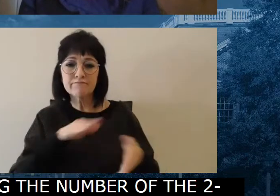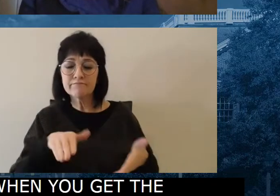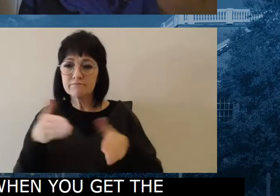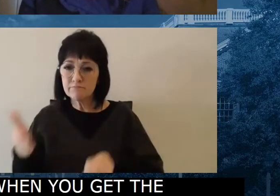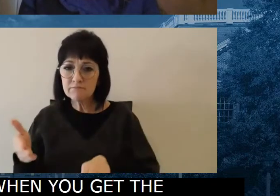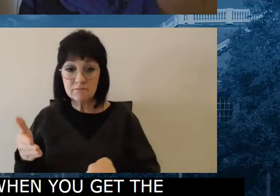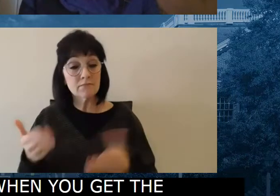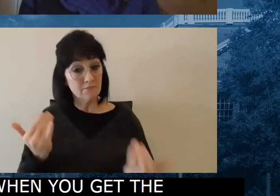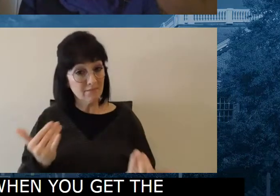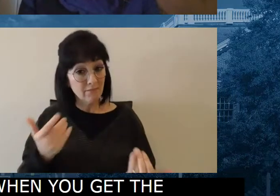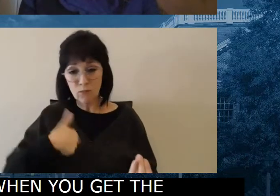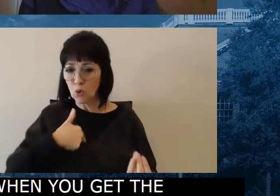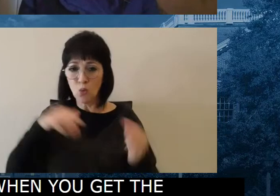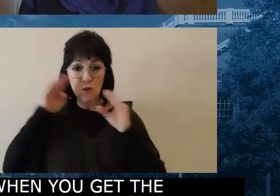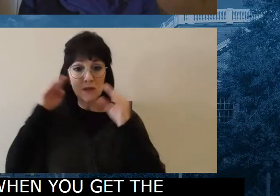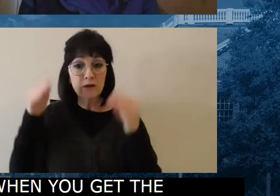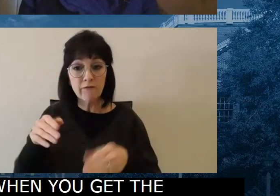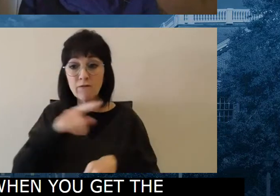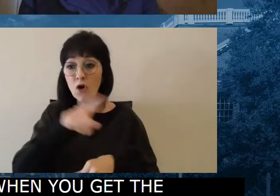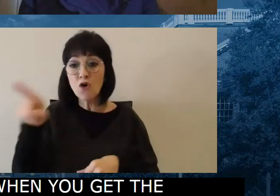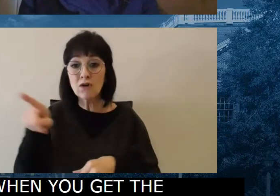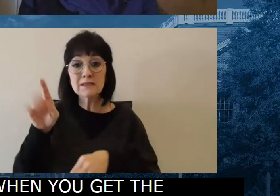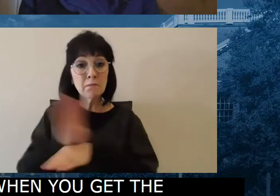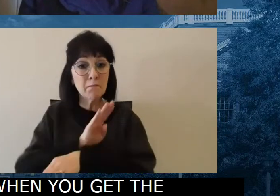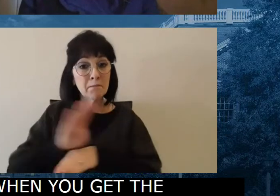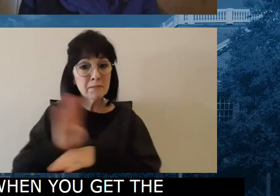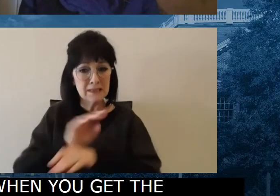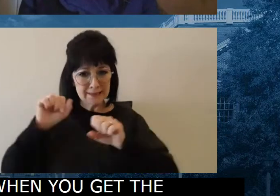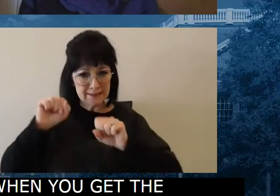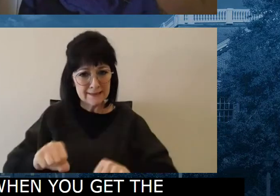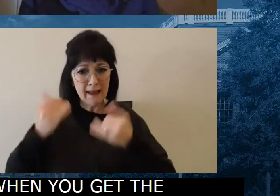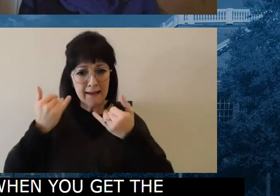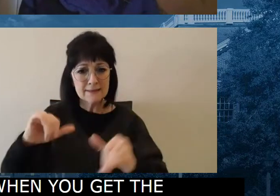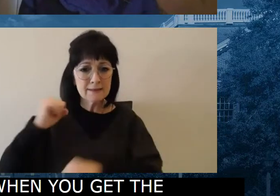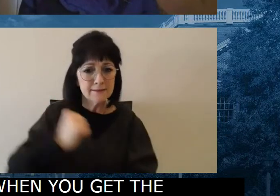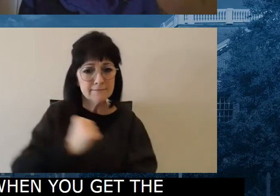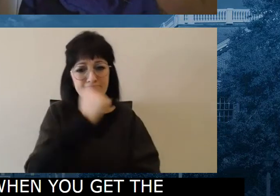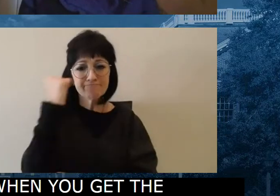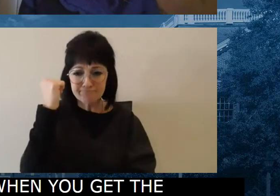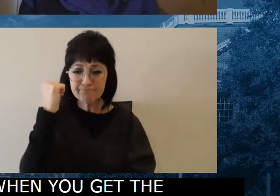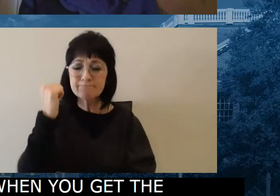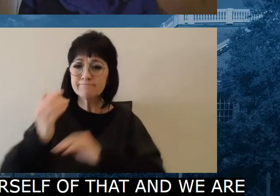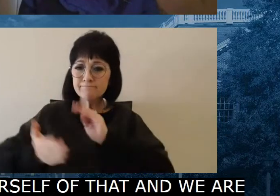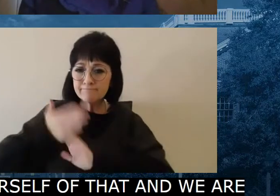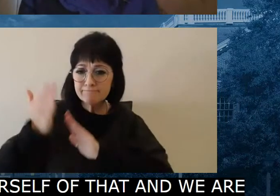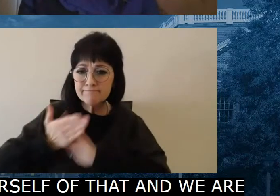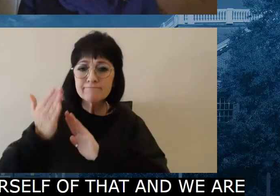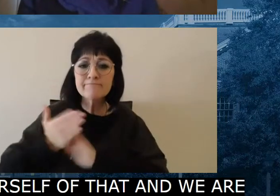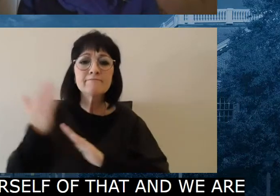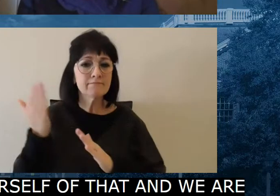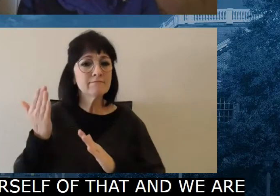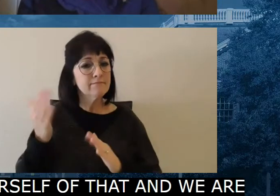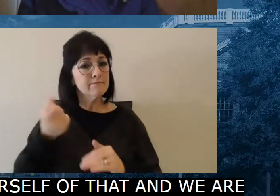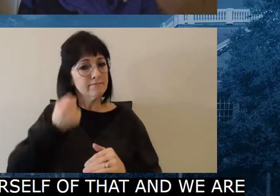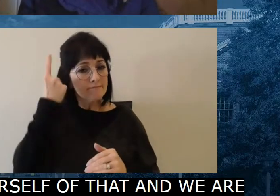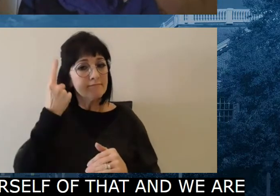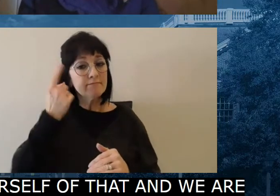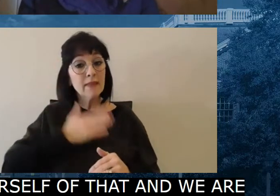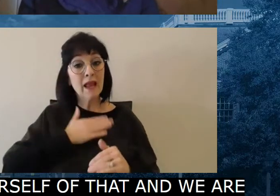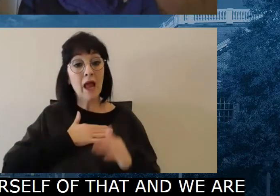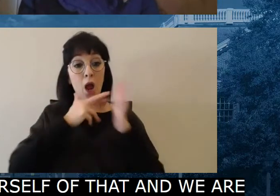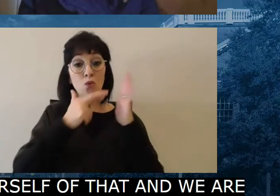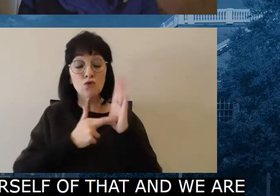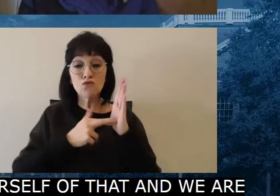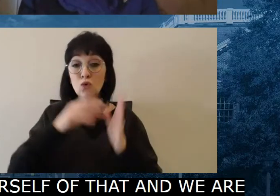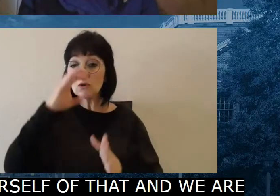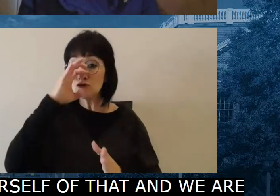businesses remain viable and stay in business, and always looking at the restrictions that we have in place.